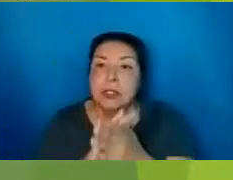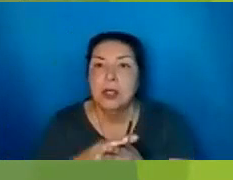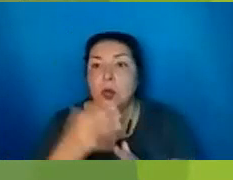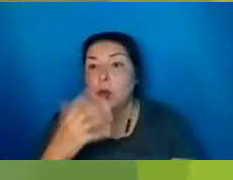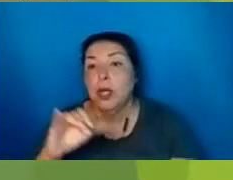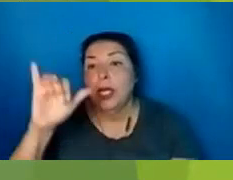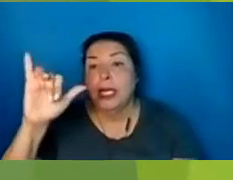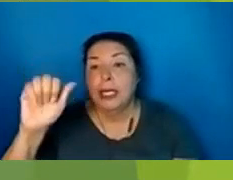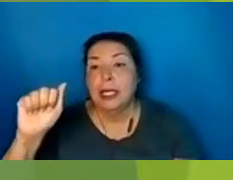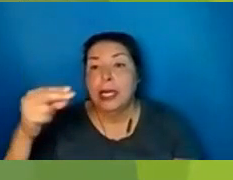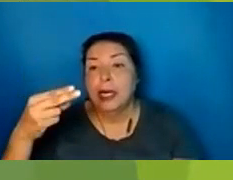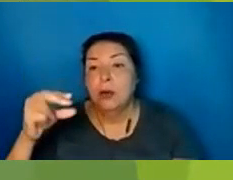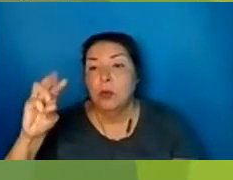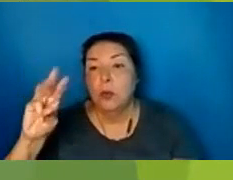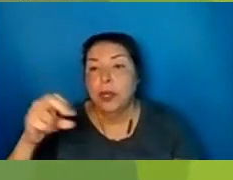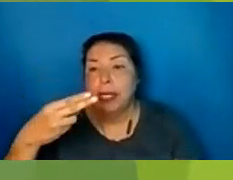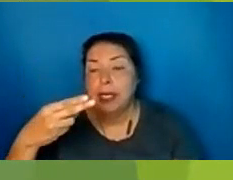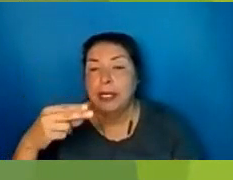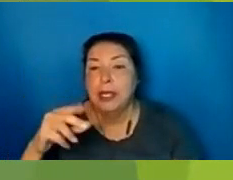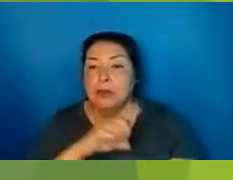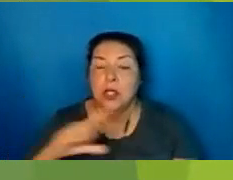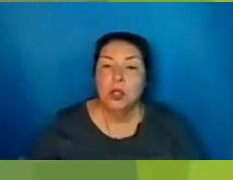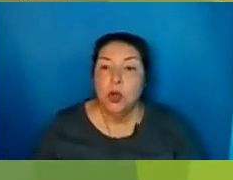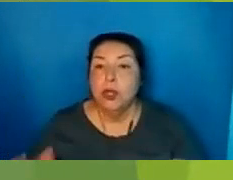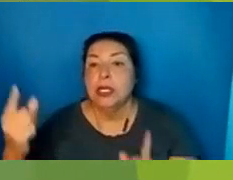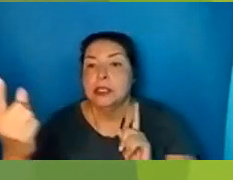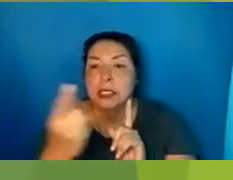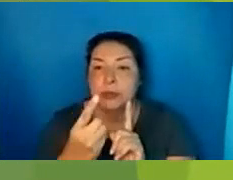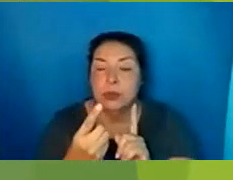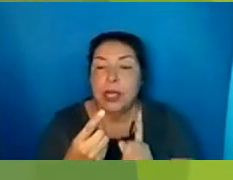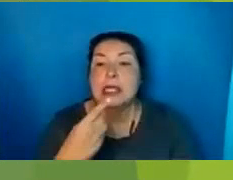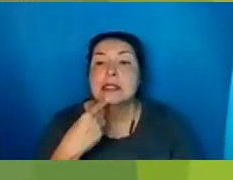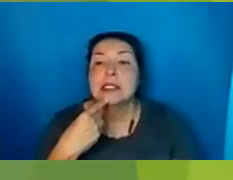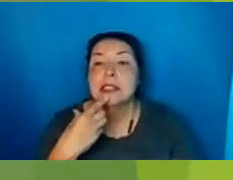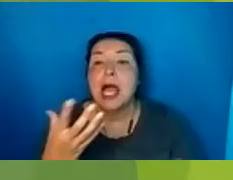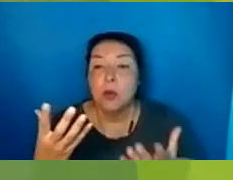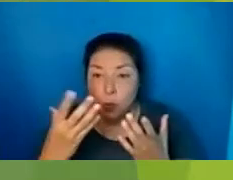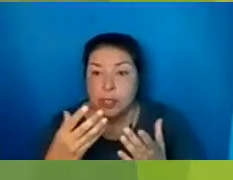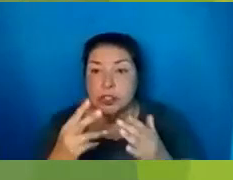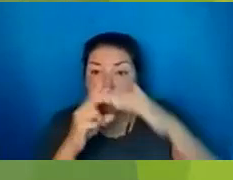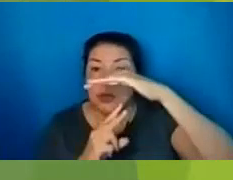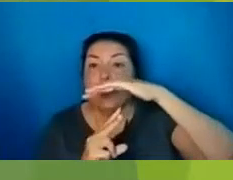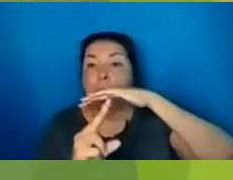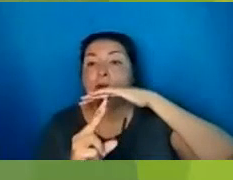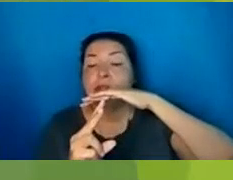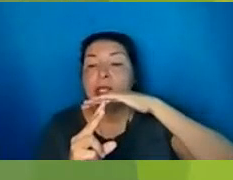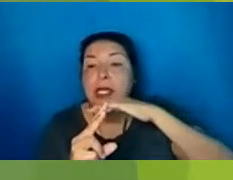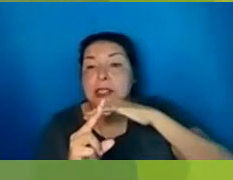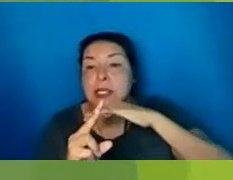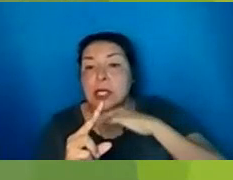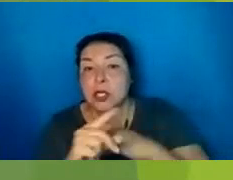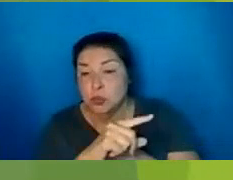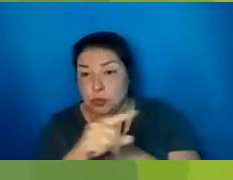Yahweh, the Lord, is come to him and says, I want you to prophesy to those